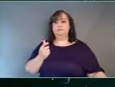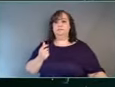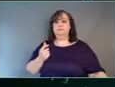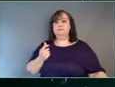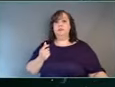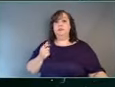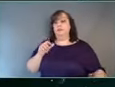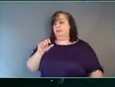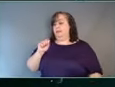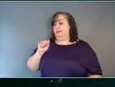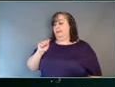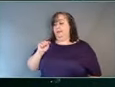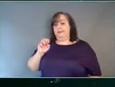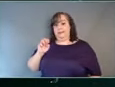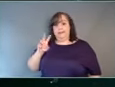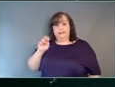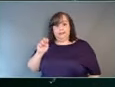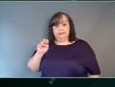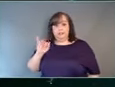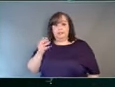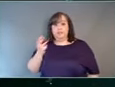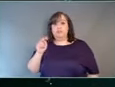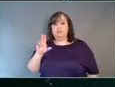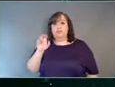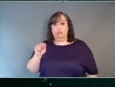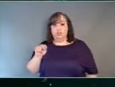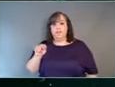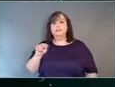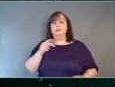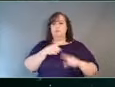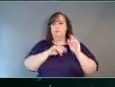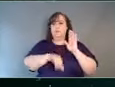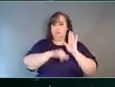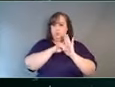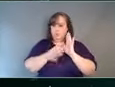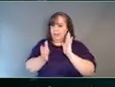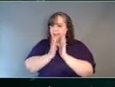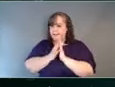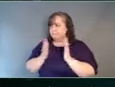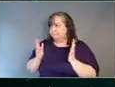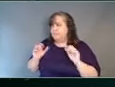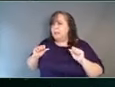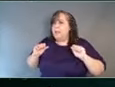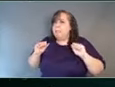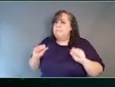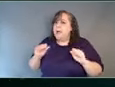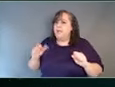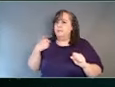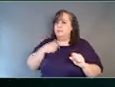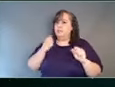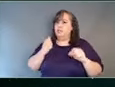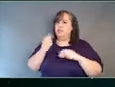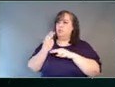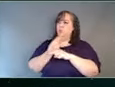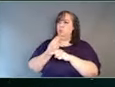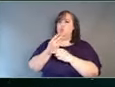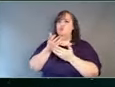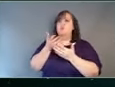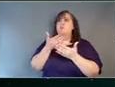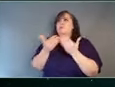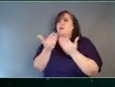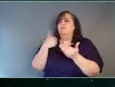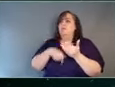to use the materials found on asteroids as refueling stations for traveling deeper into space?